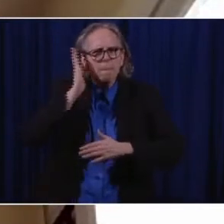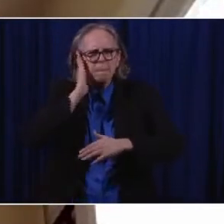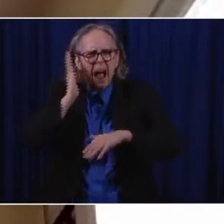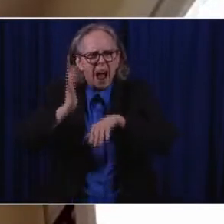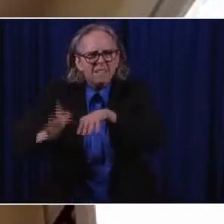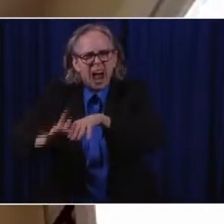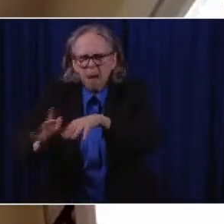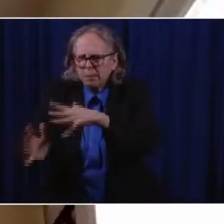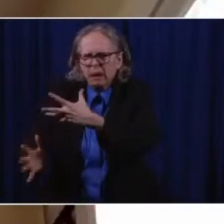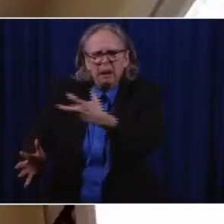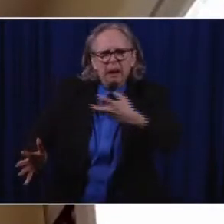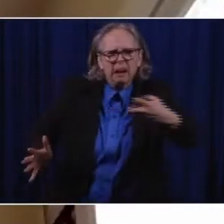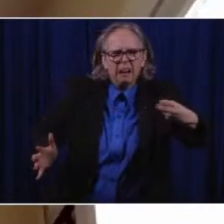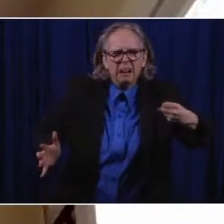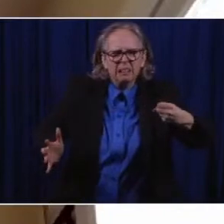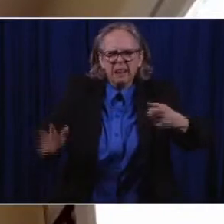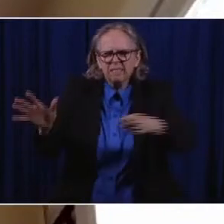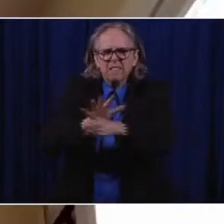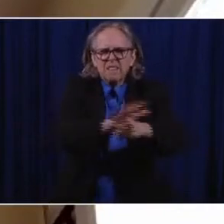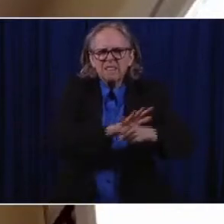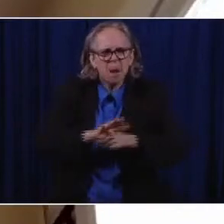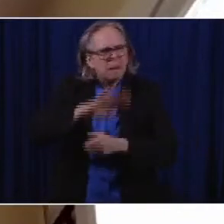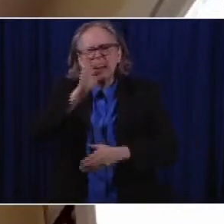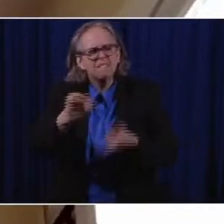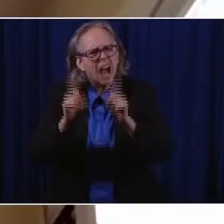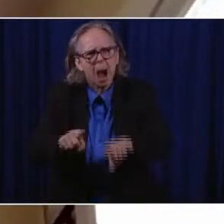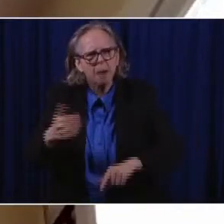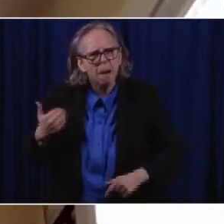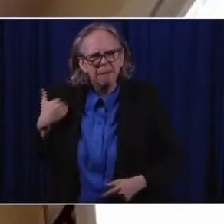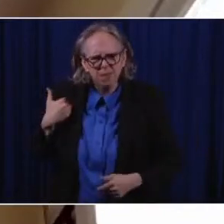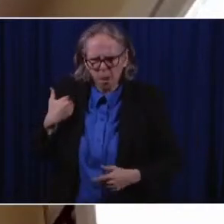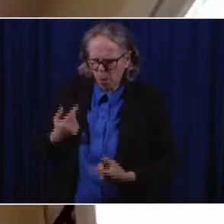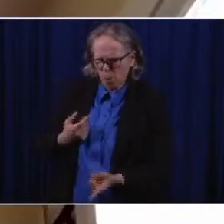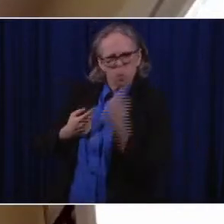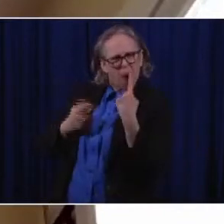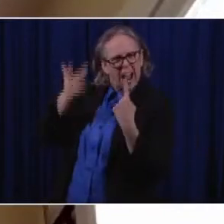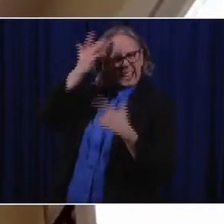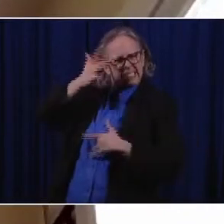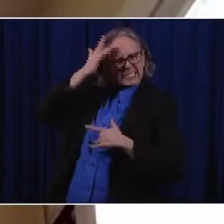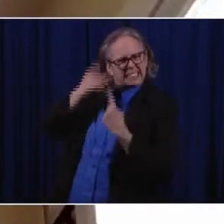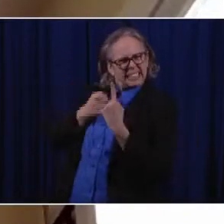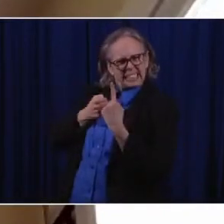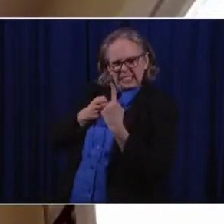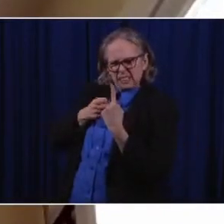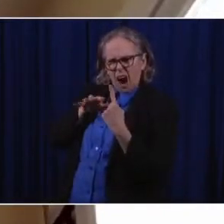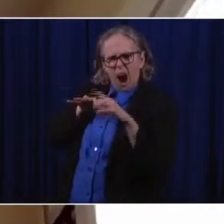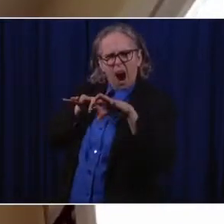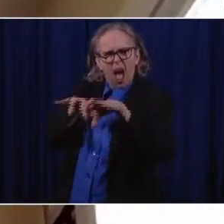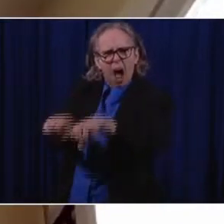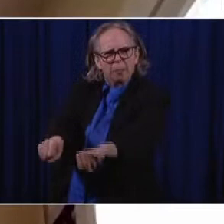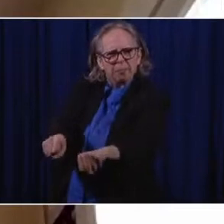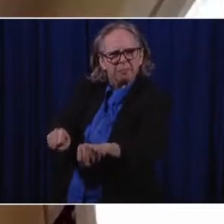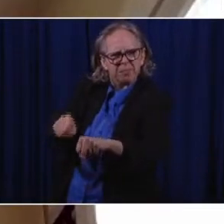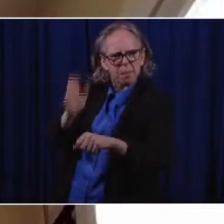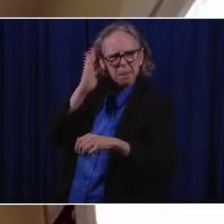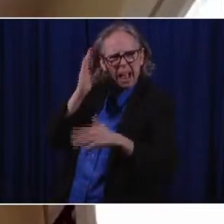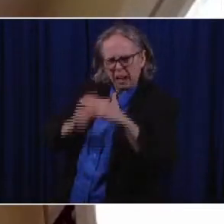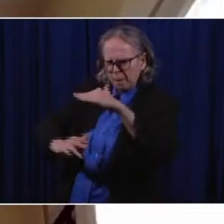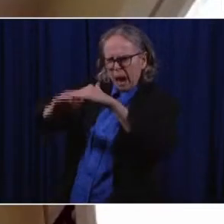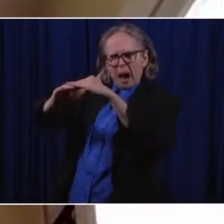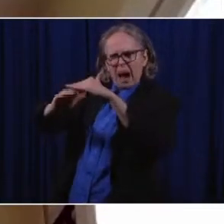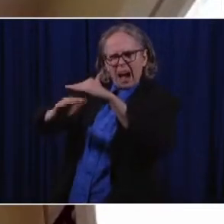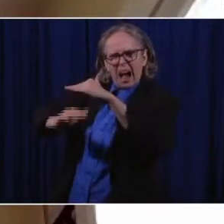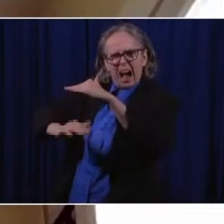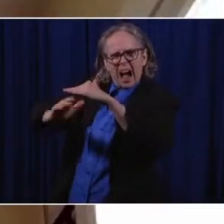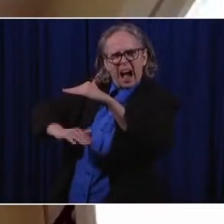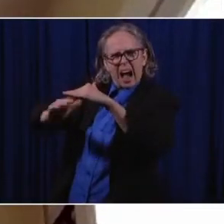unheard of to have that single diagnosis using up that much of your capacity. So that's the capacity